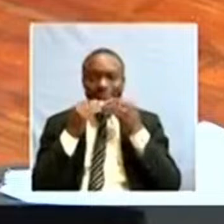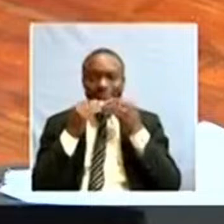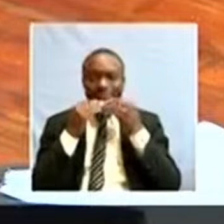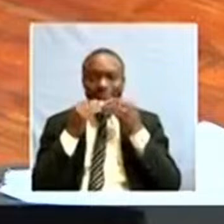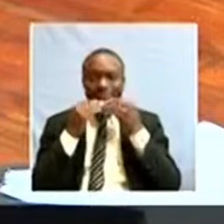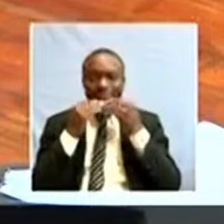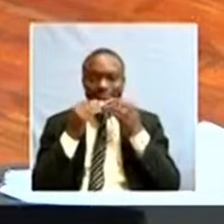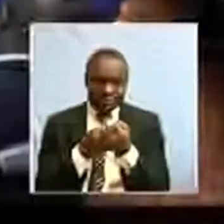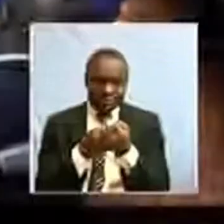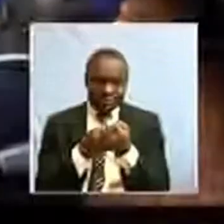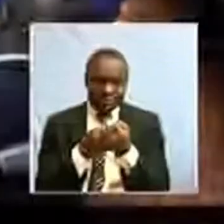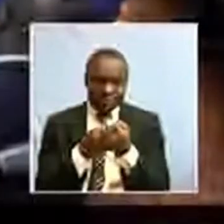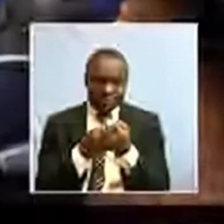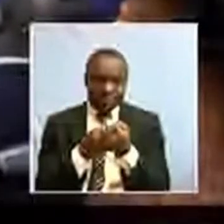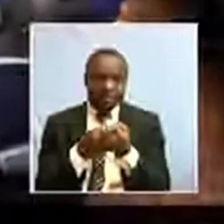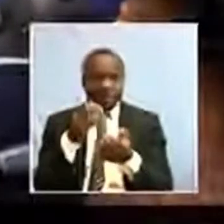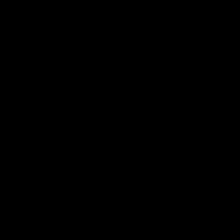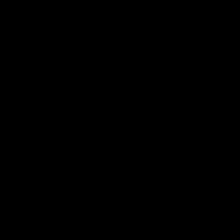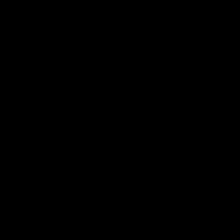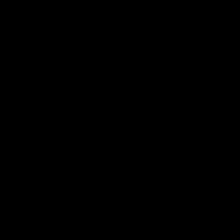Especially that may be